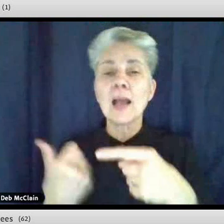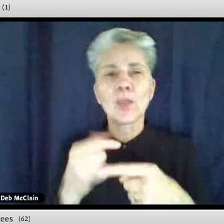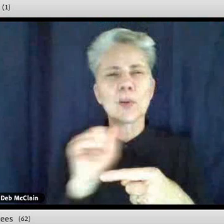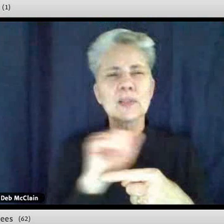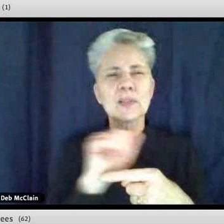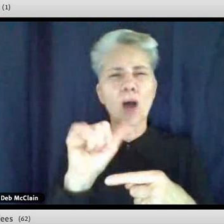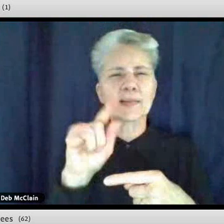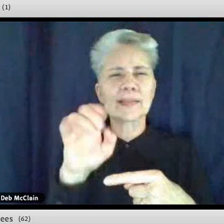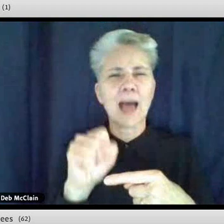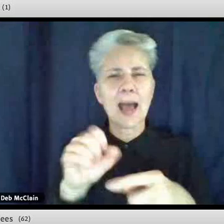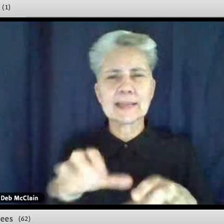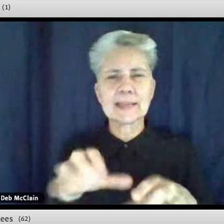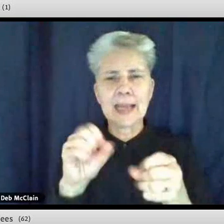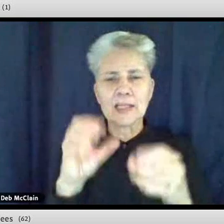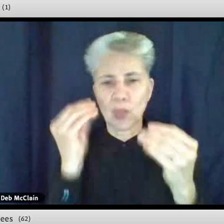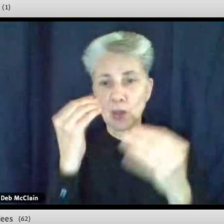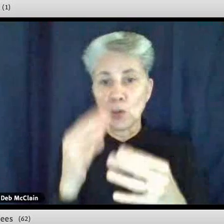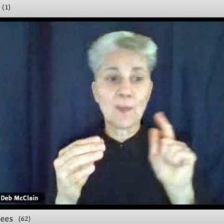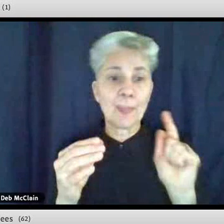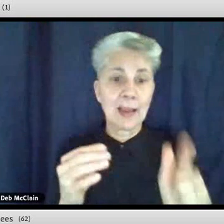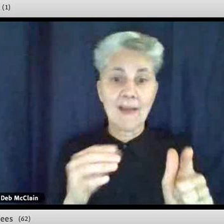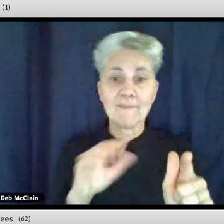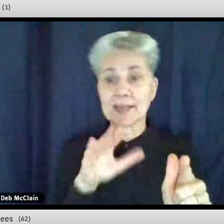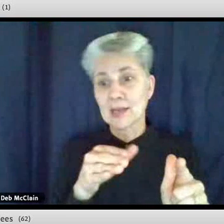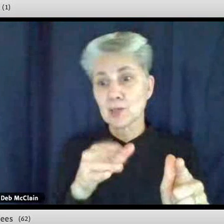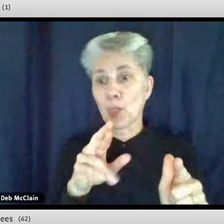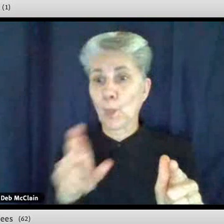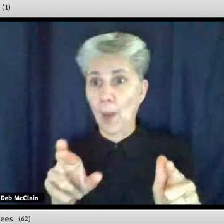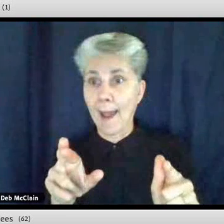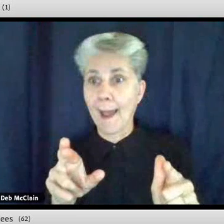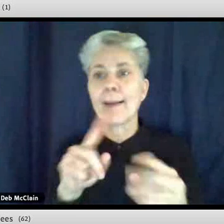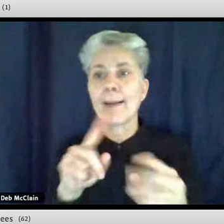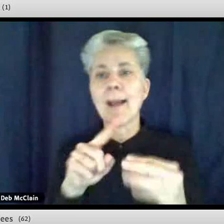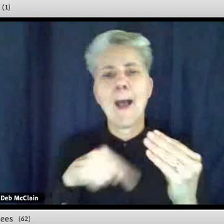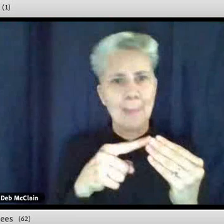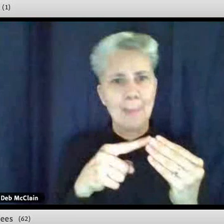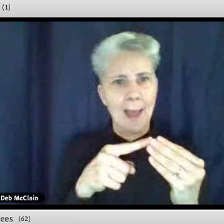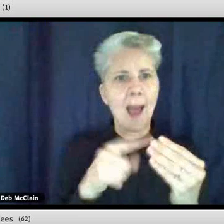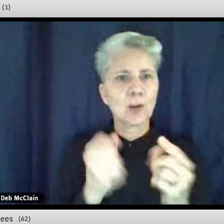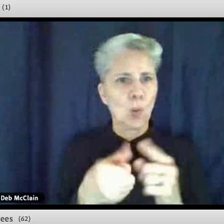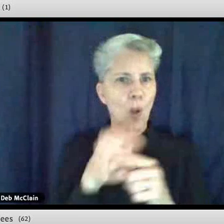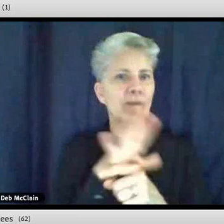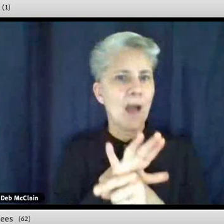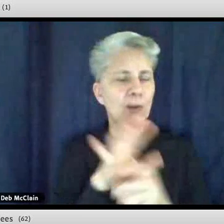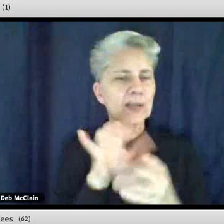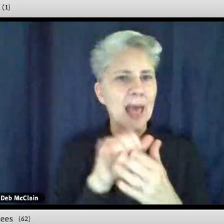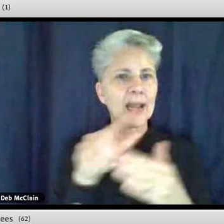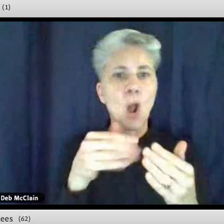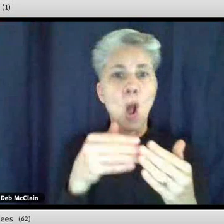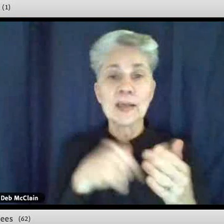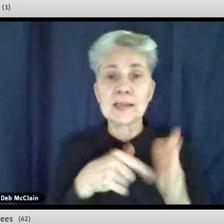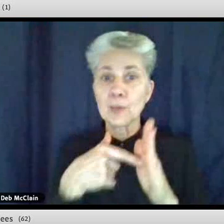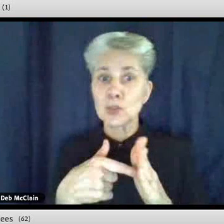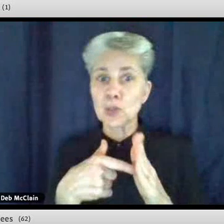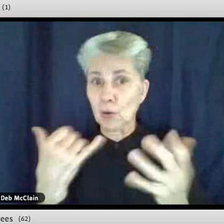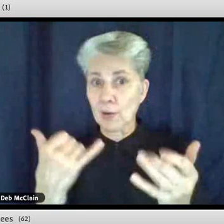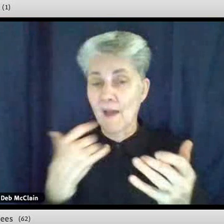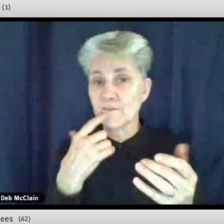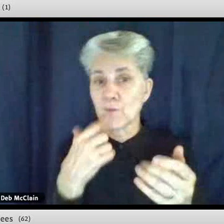I think 9 or 10 categories. Another one is All Sides. It takes the news from the left, the center, and the right about